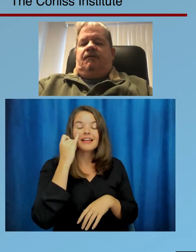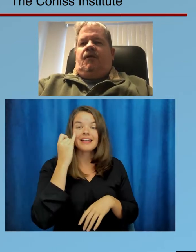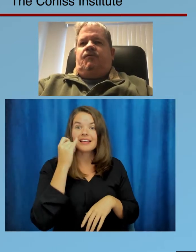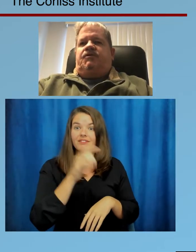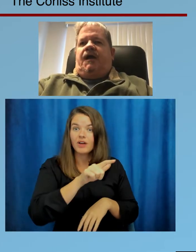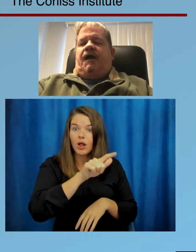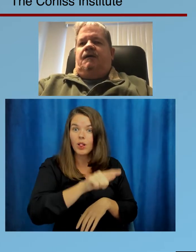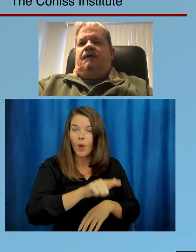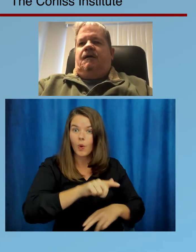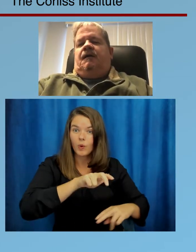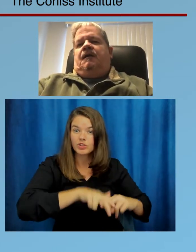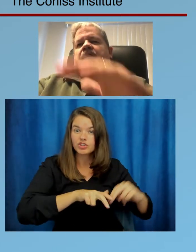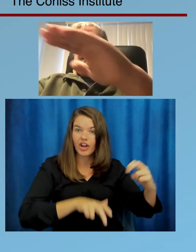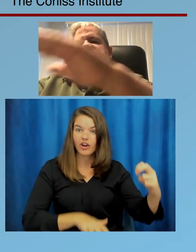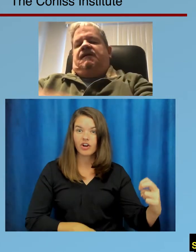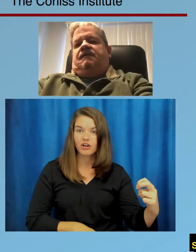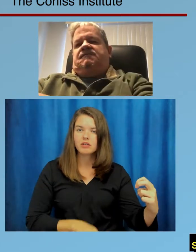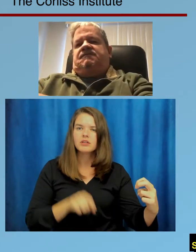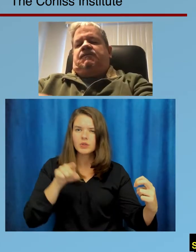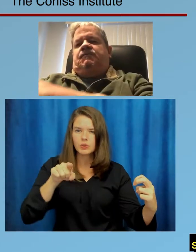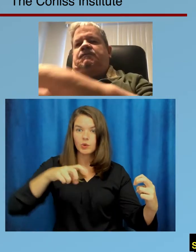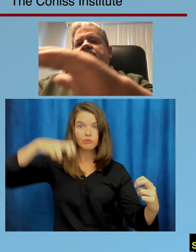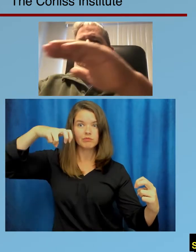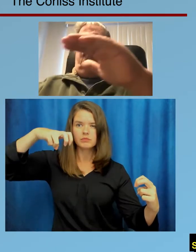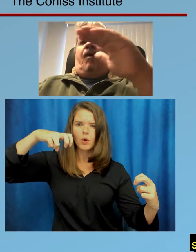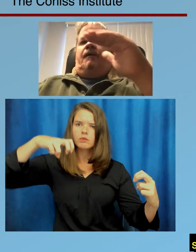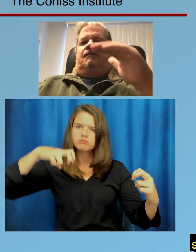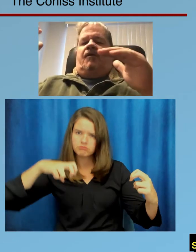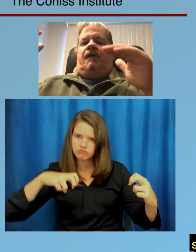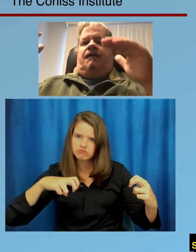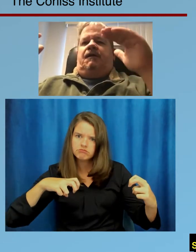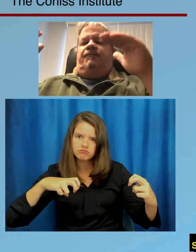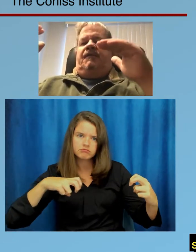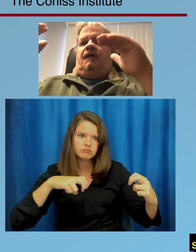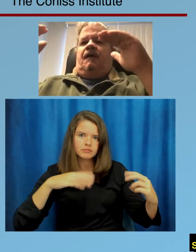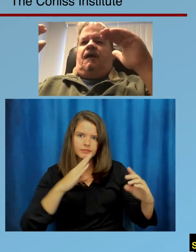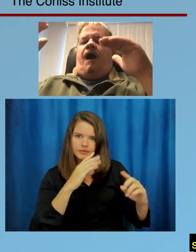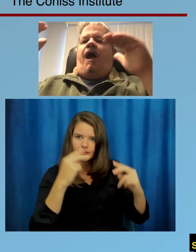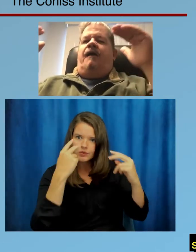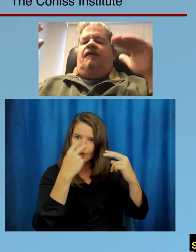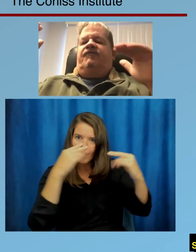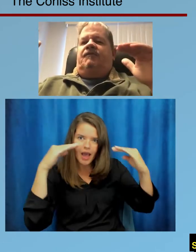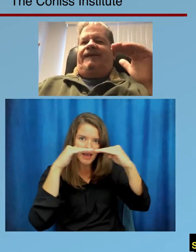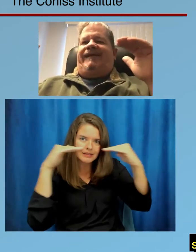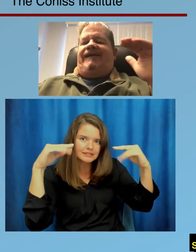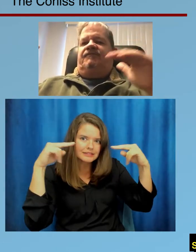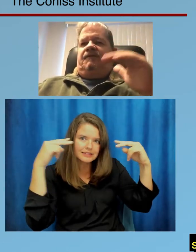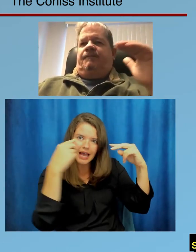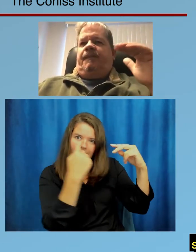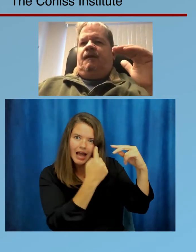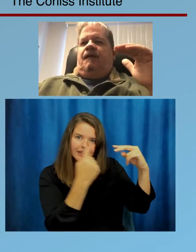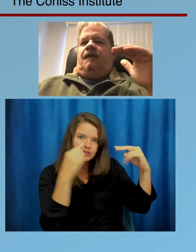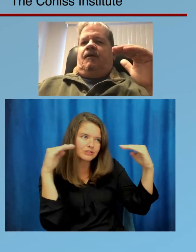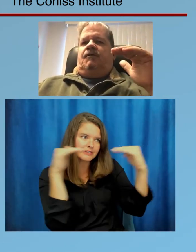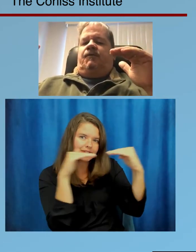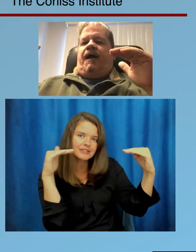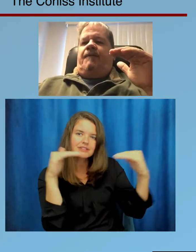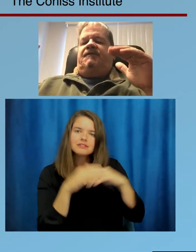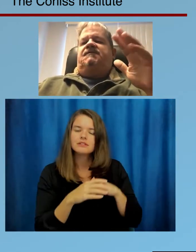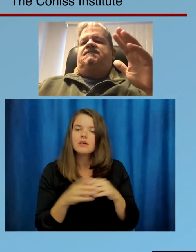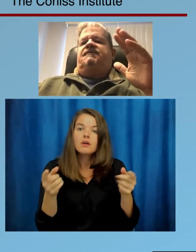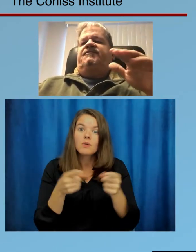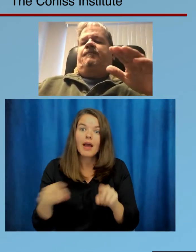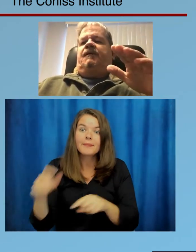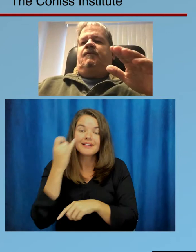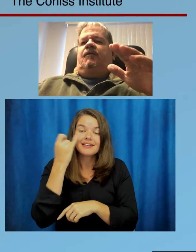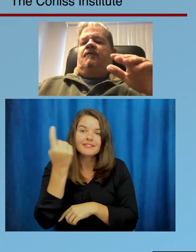sitting in a low chair, sit in a stool. You want to try to keep their eye level even. Because what